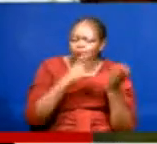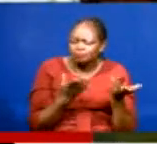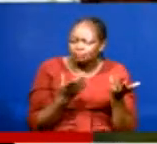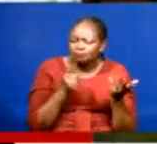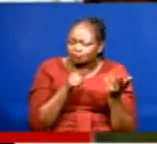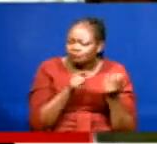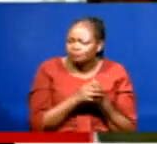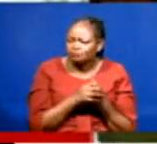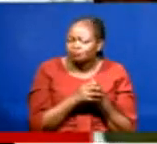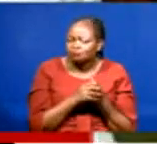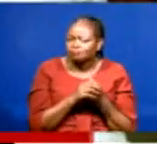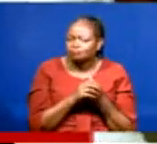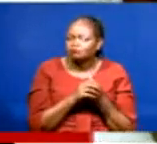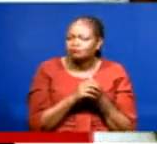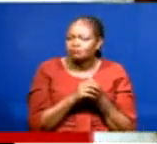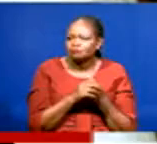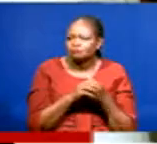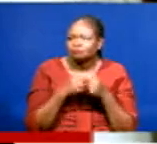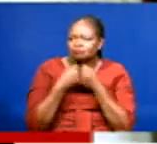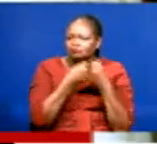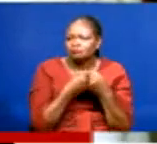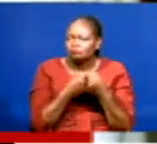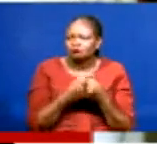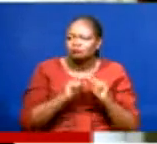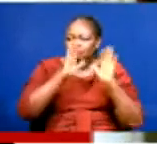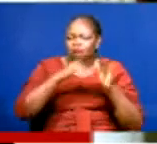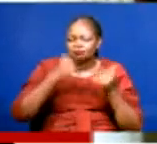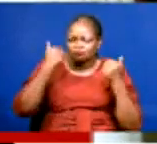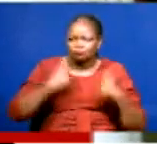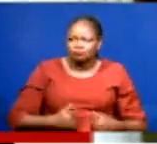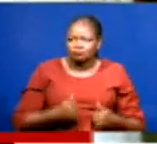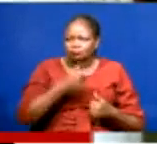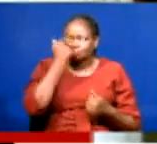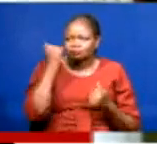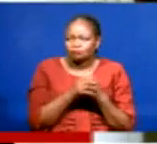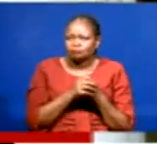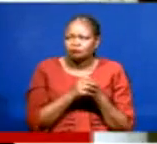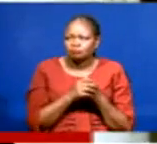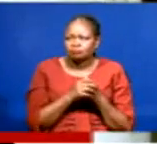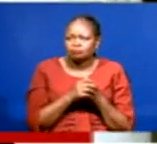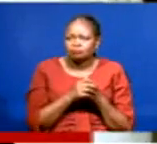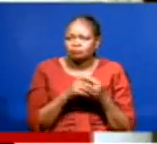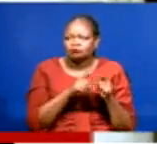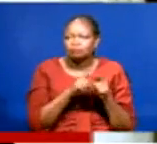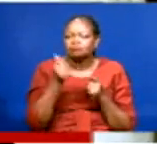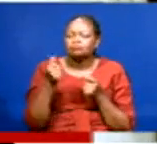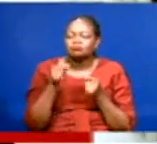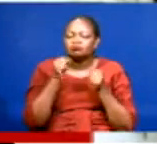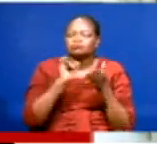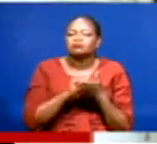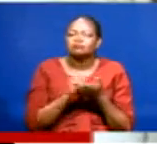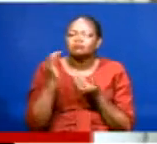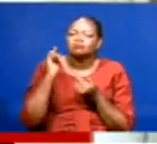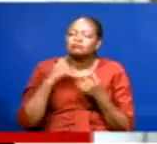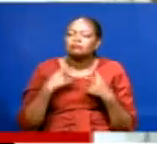particular fight? This fight is very important for me in regards to other fights that I've been looking forward to have. And we have been having